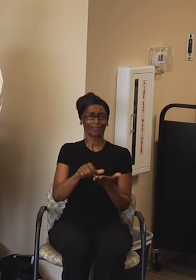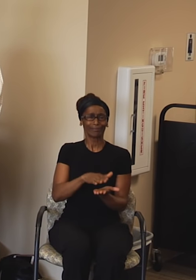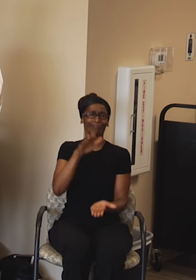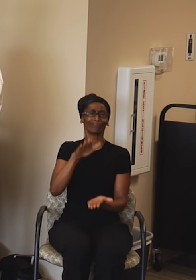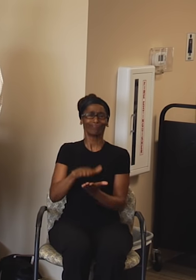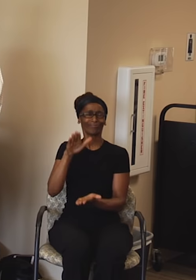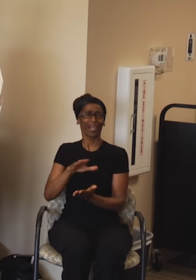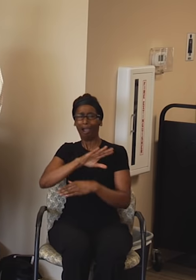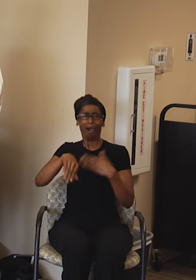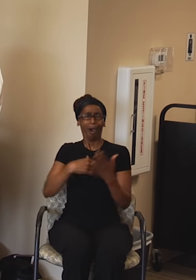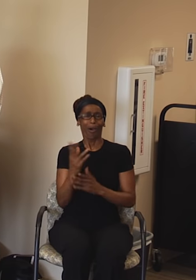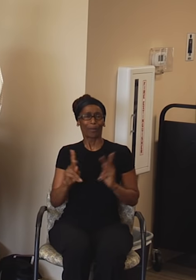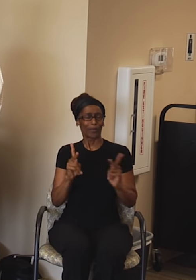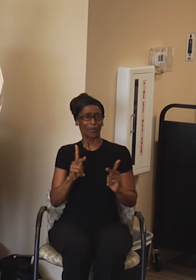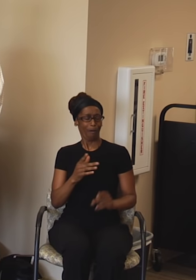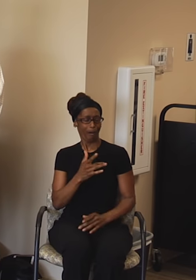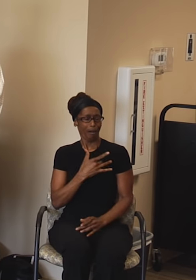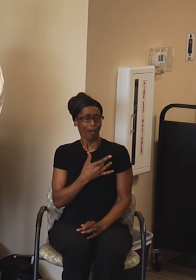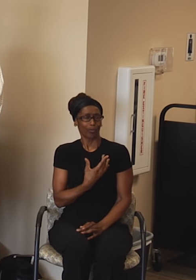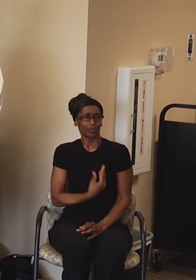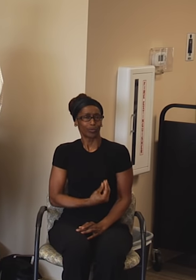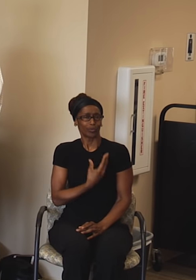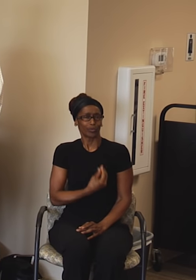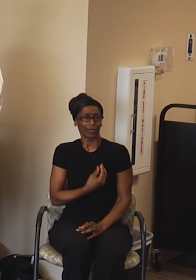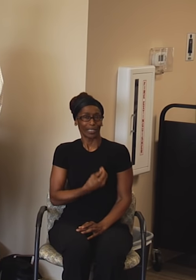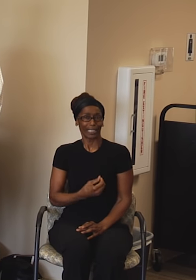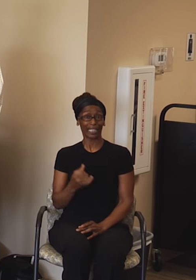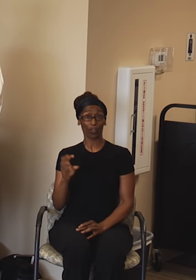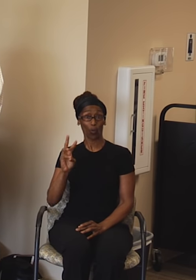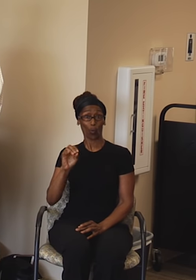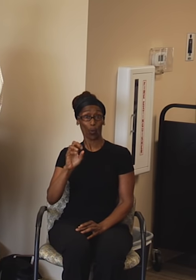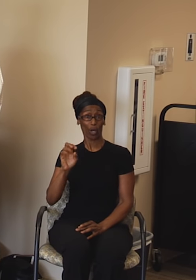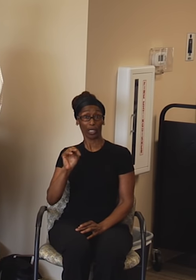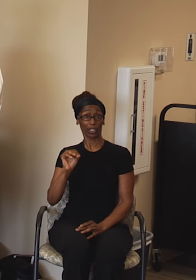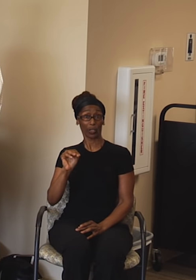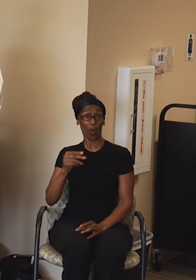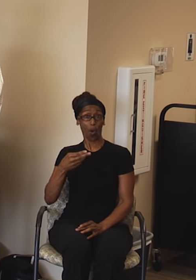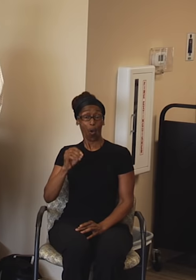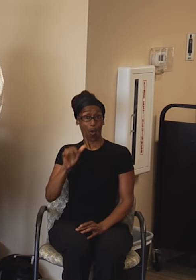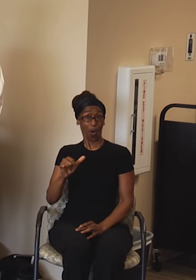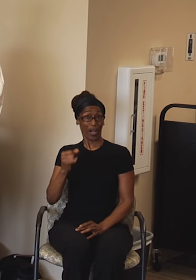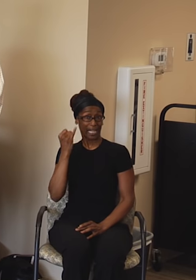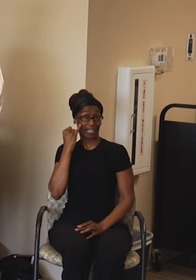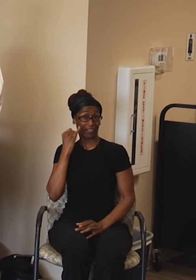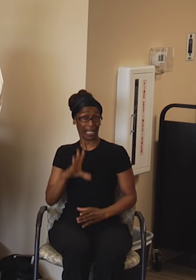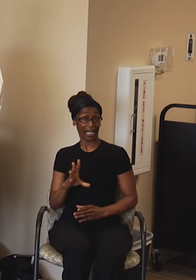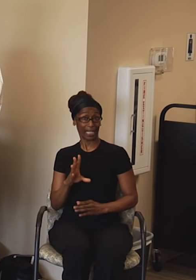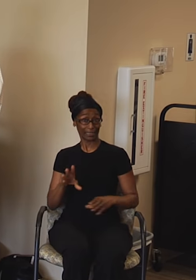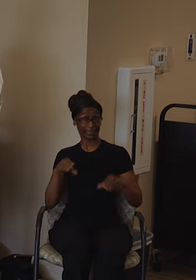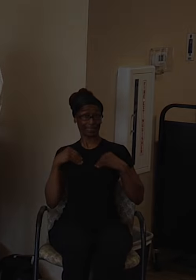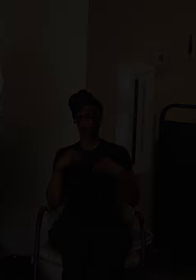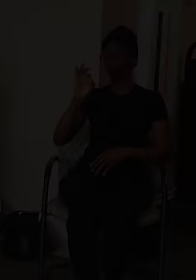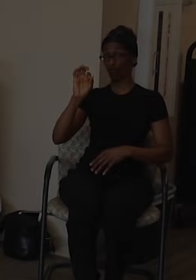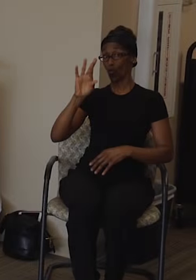there and make William Hoy, if inducted, would be the first deaf baseball player in the National Baseball